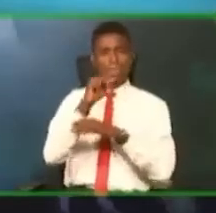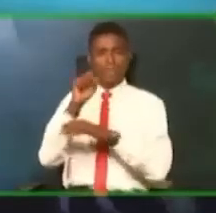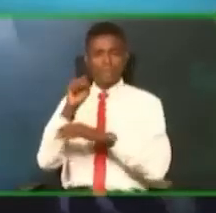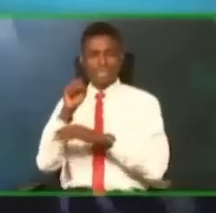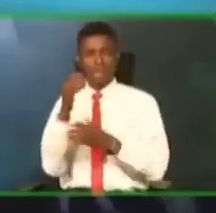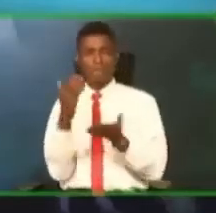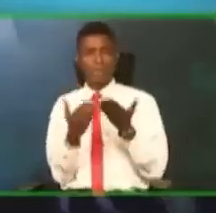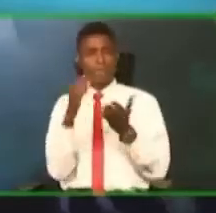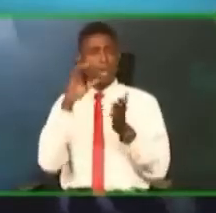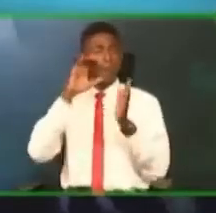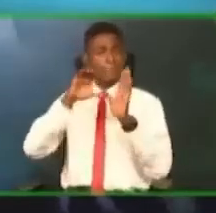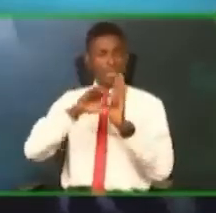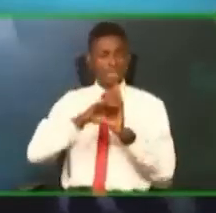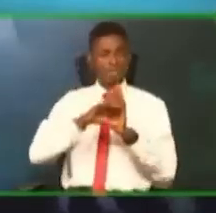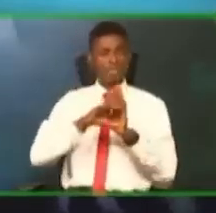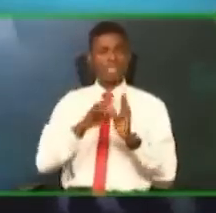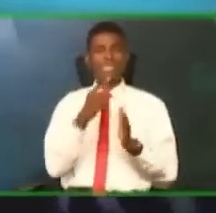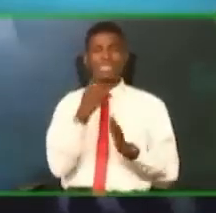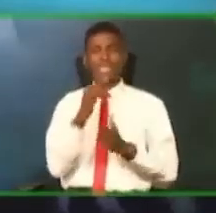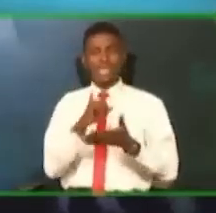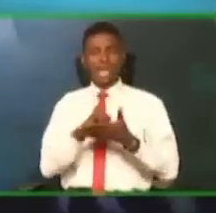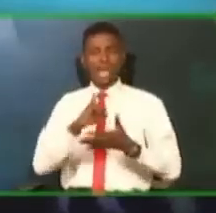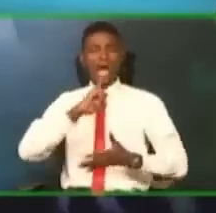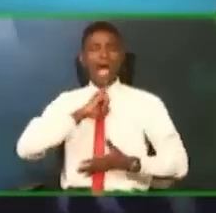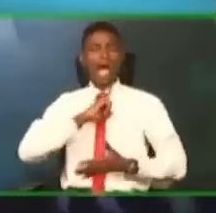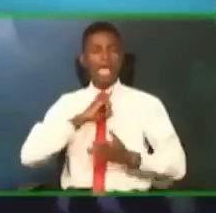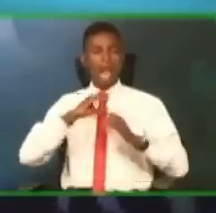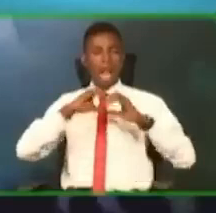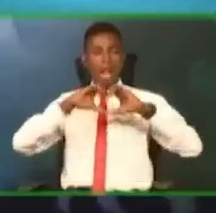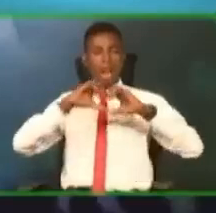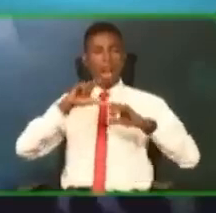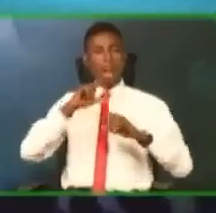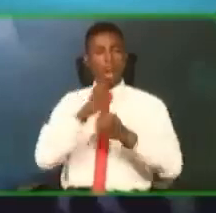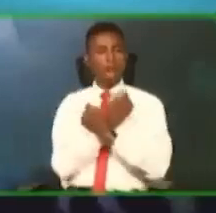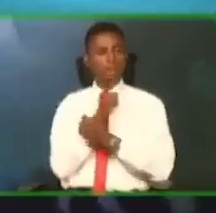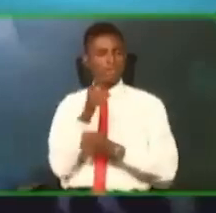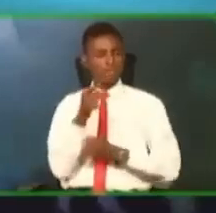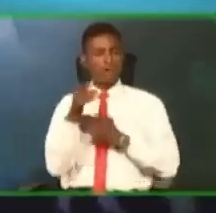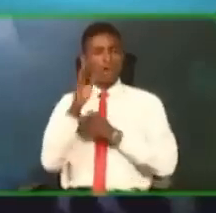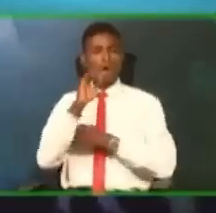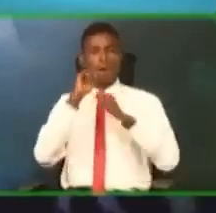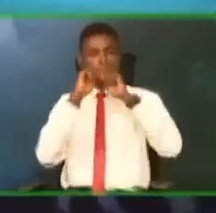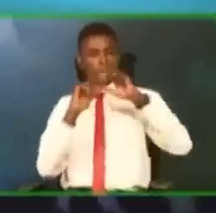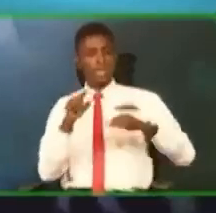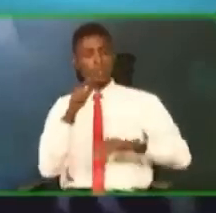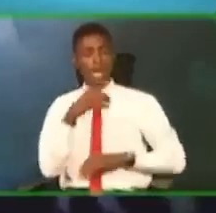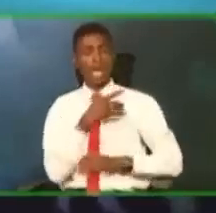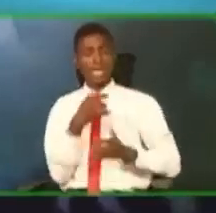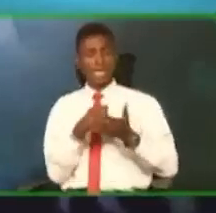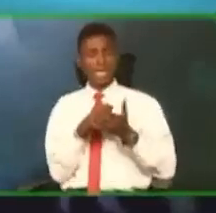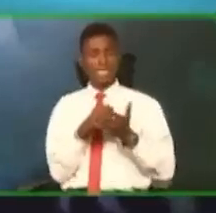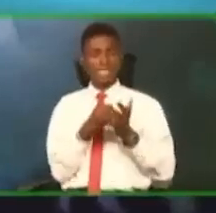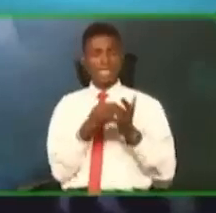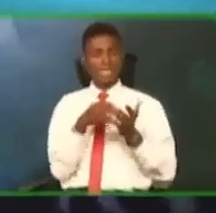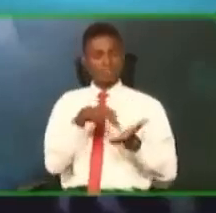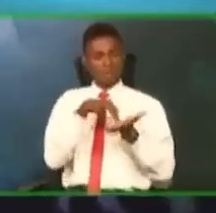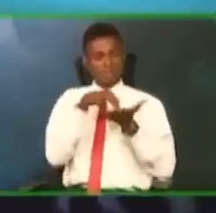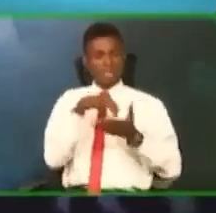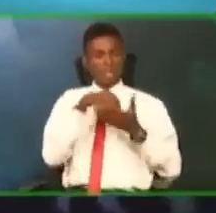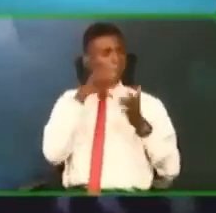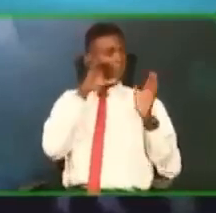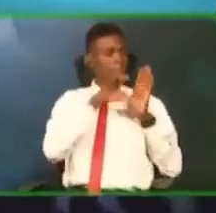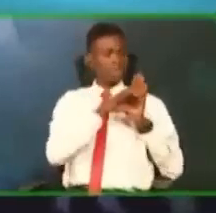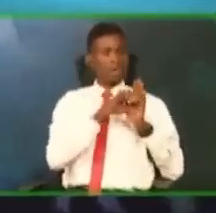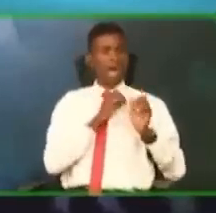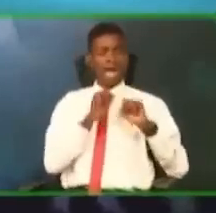maybe a picture saying, "I love you, God bless you," and it is captured in pictorial form. Is that true? I can